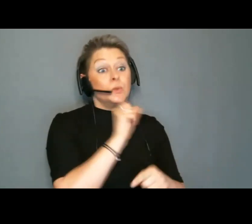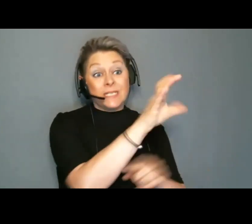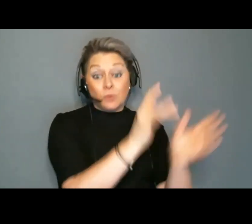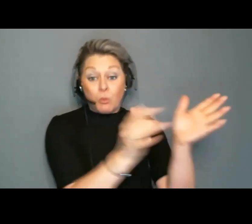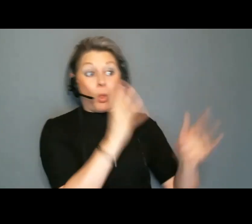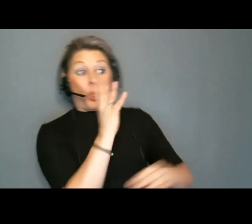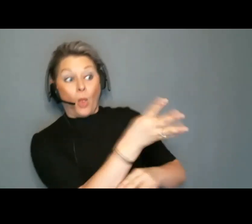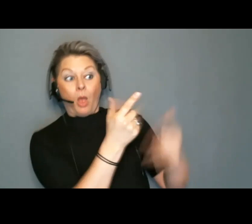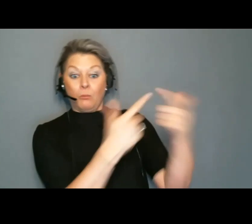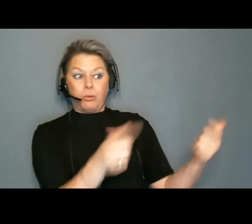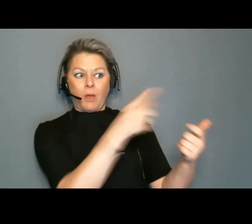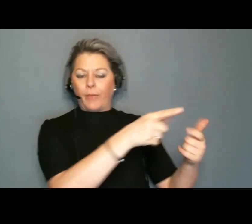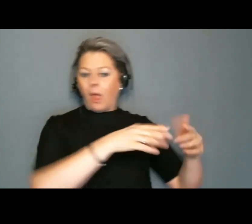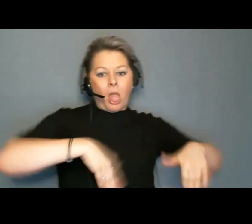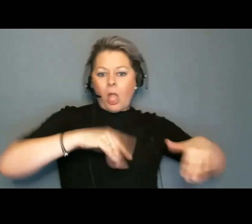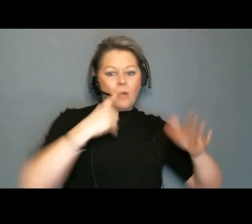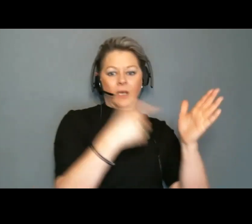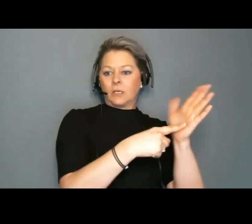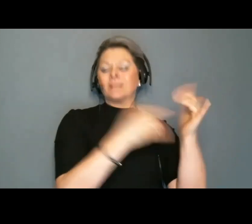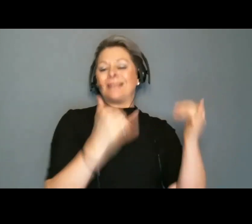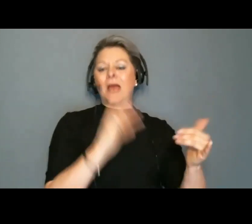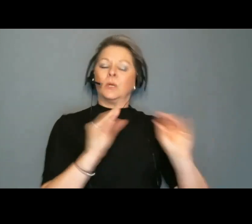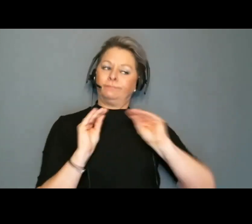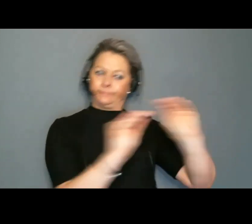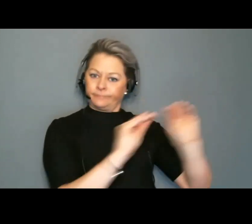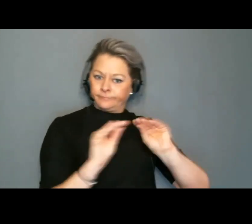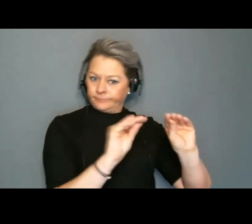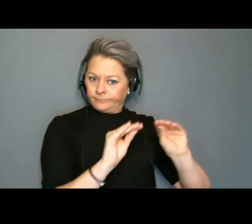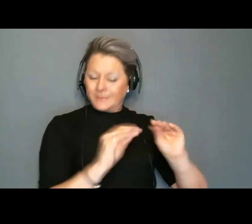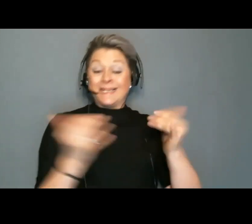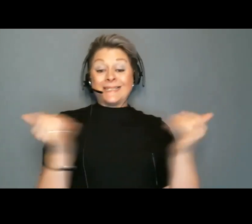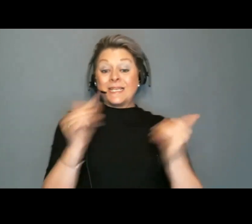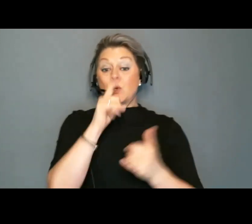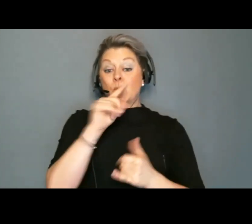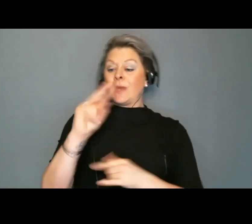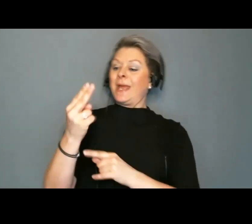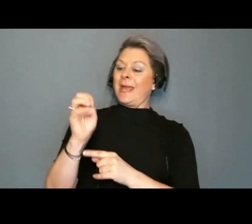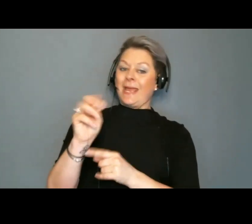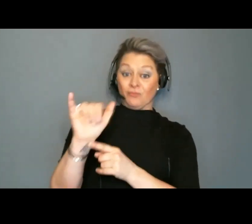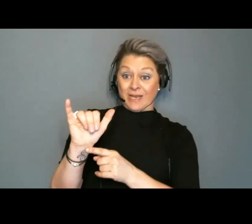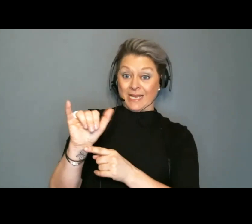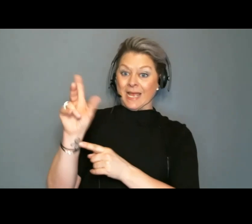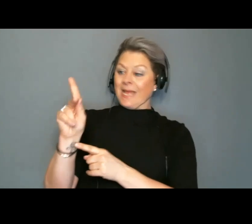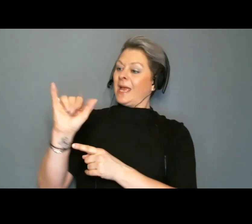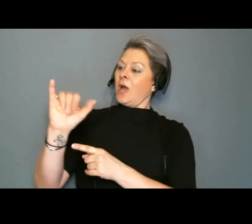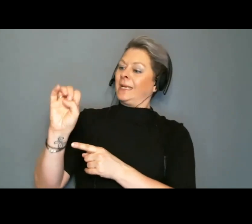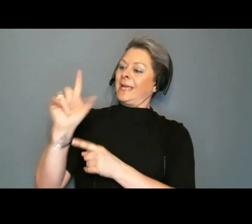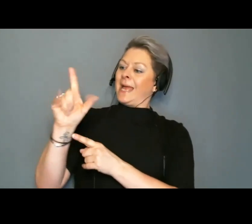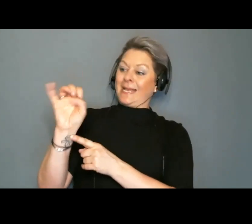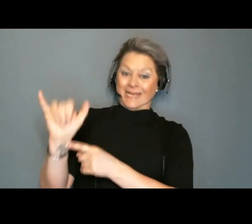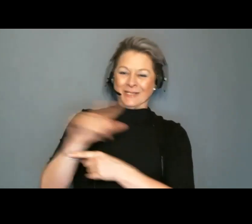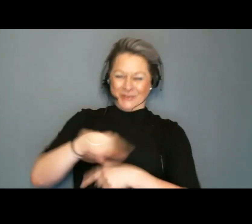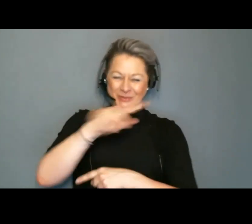neglected. And we have with us Henry Kielley, who you probably all know,